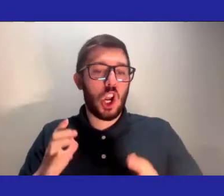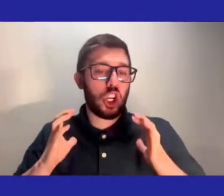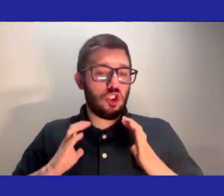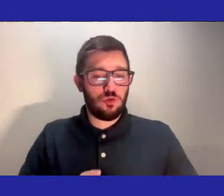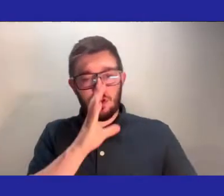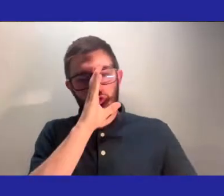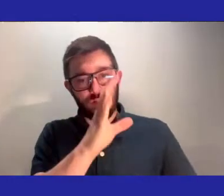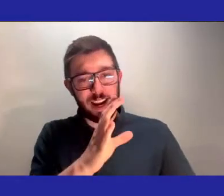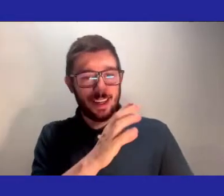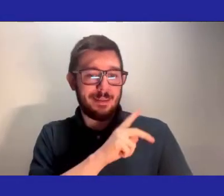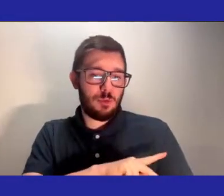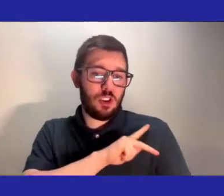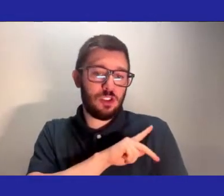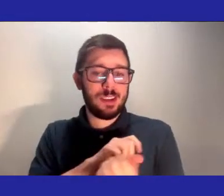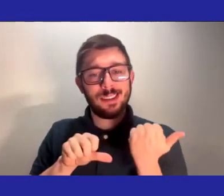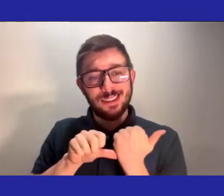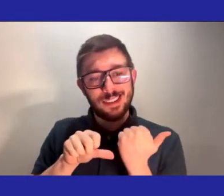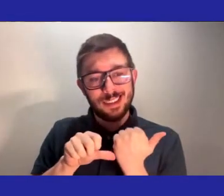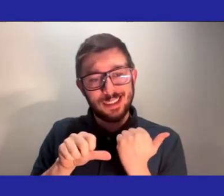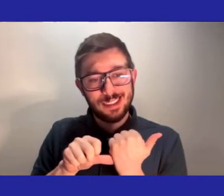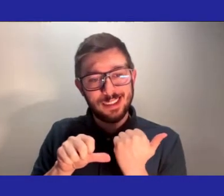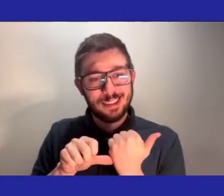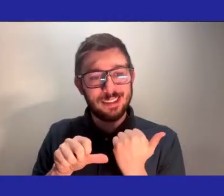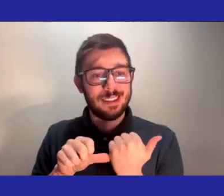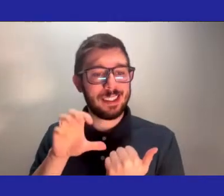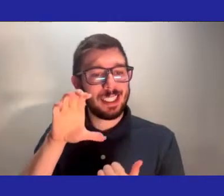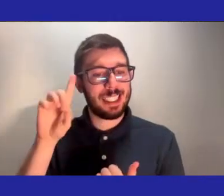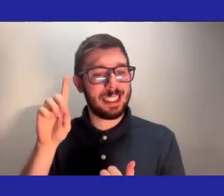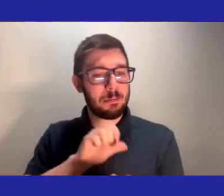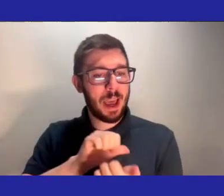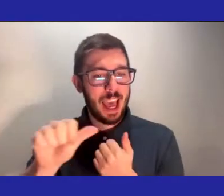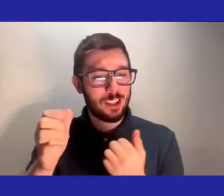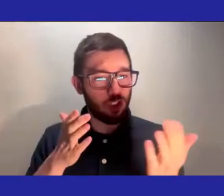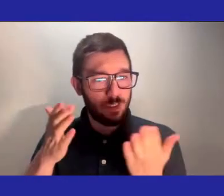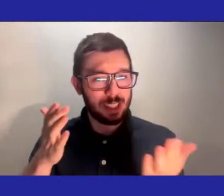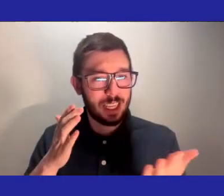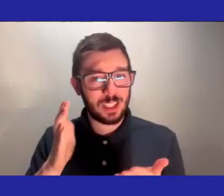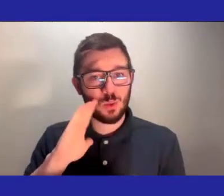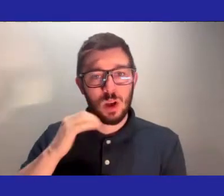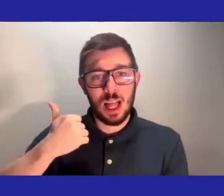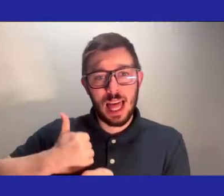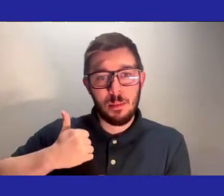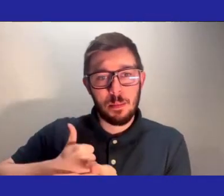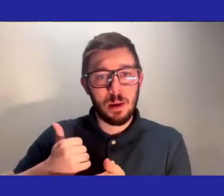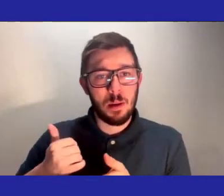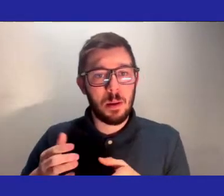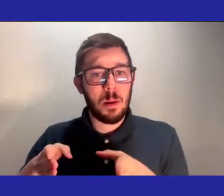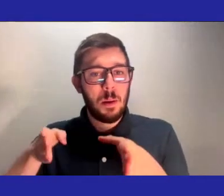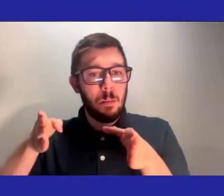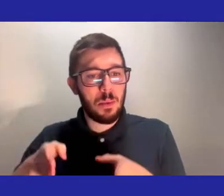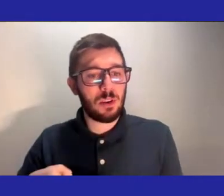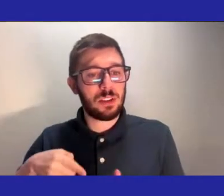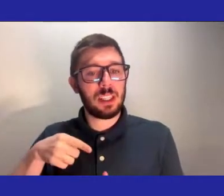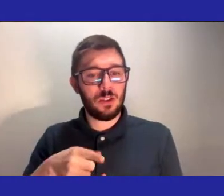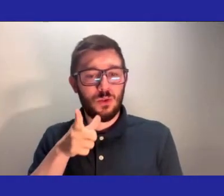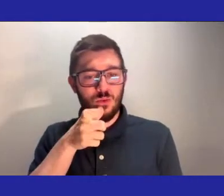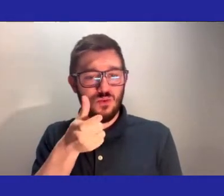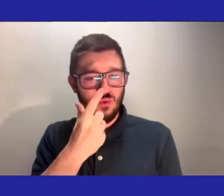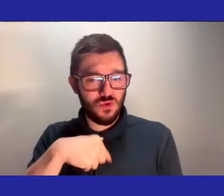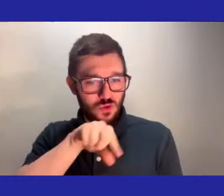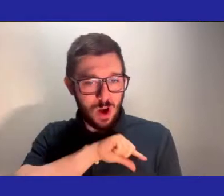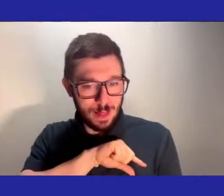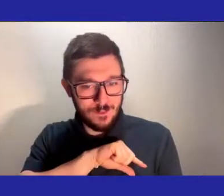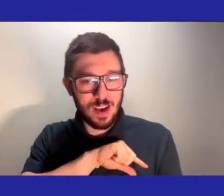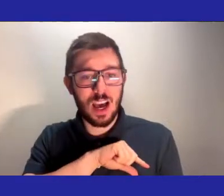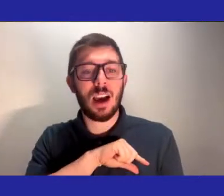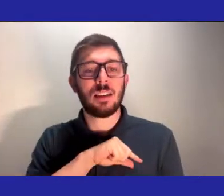or CDPAS services that helps individuals who qualify with activities of daily living such as dressing,